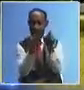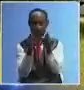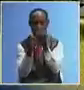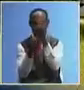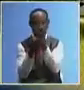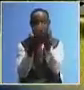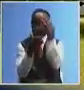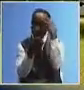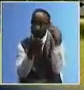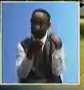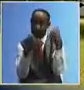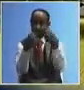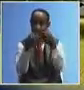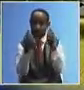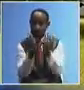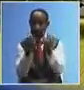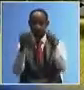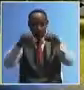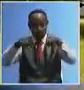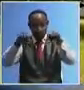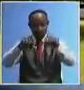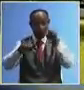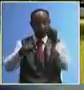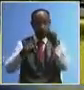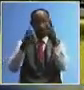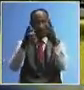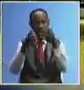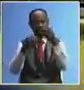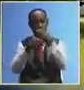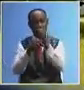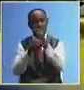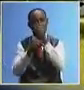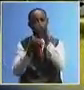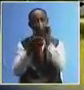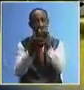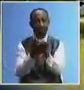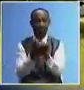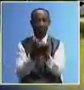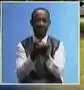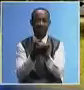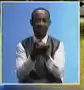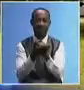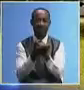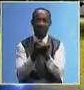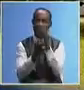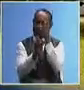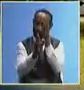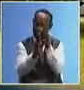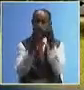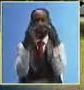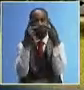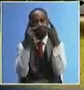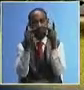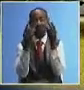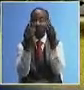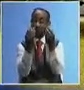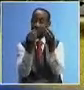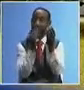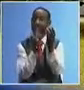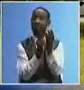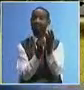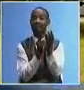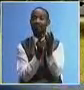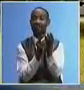of the Auditor General. Then also I want to make sure that we are dealing with public funds. Public funds should